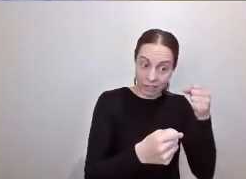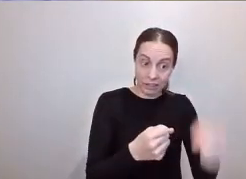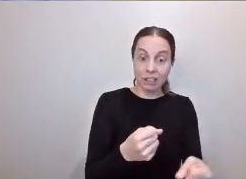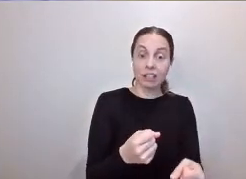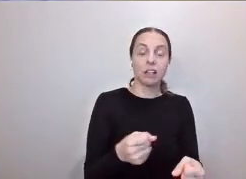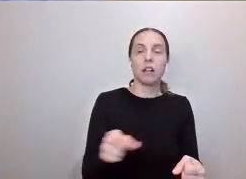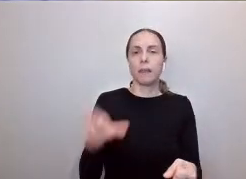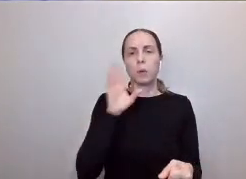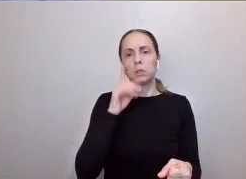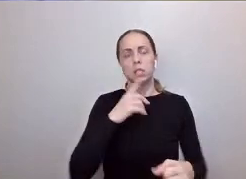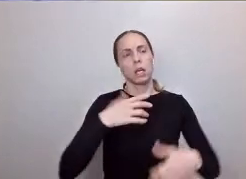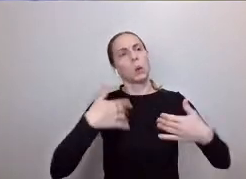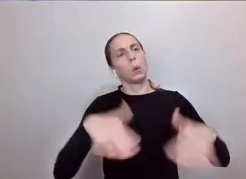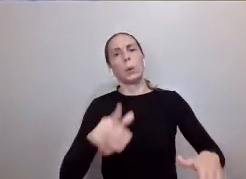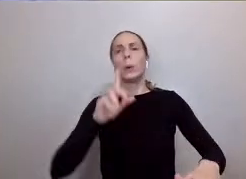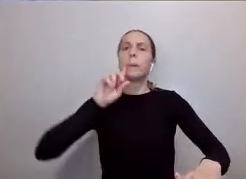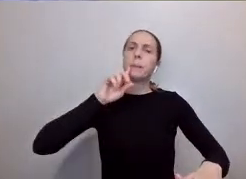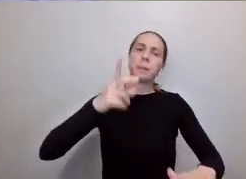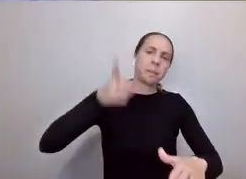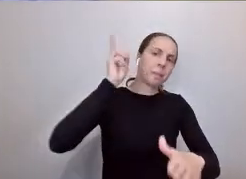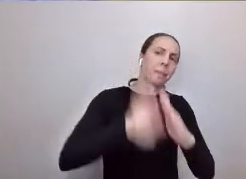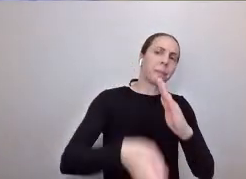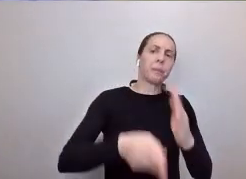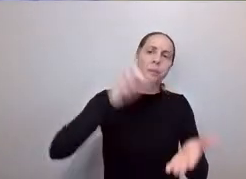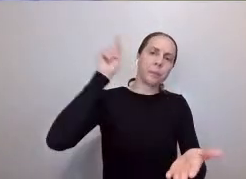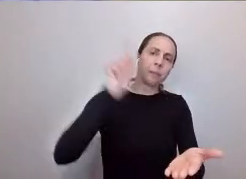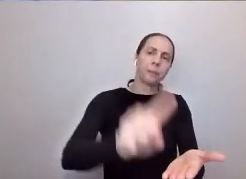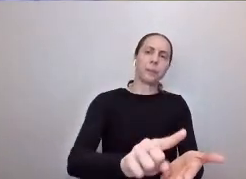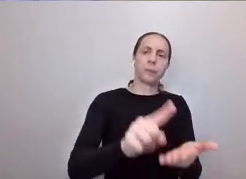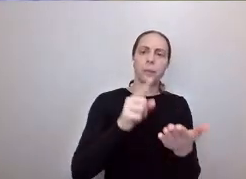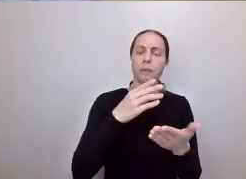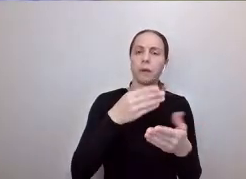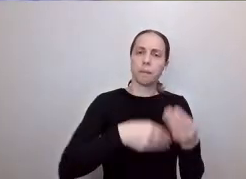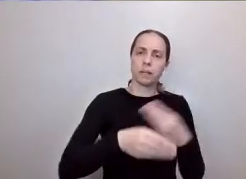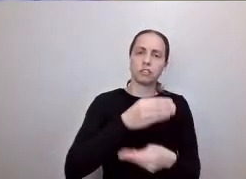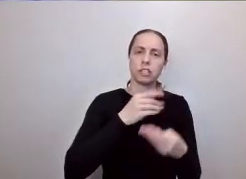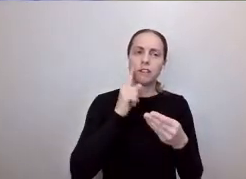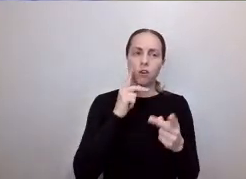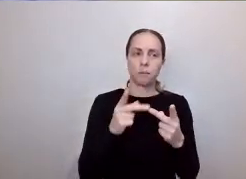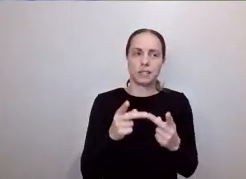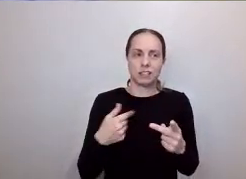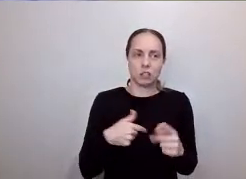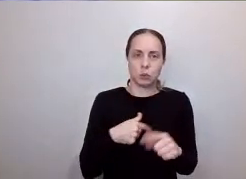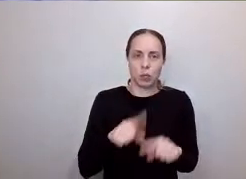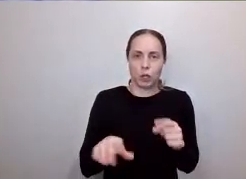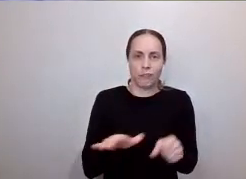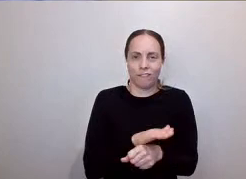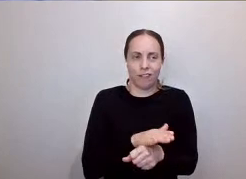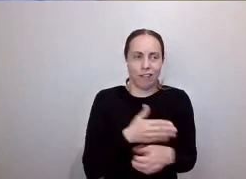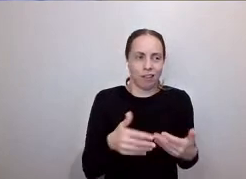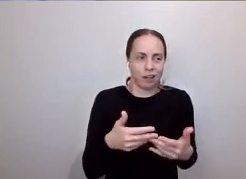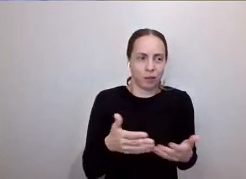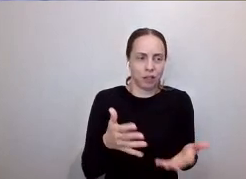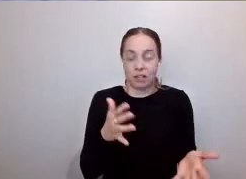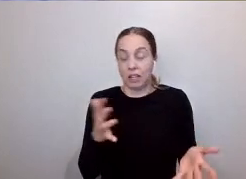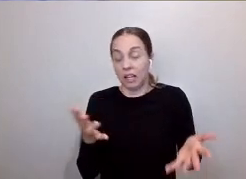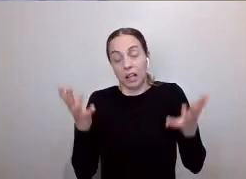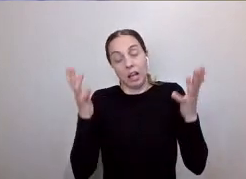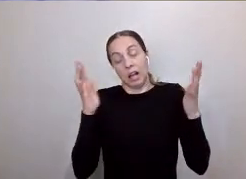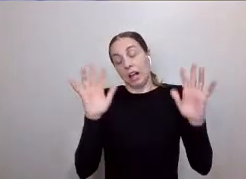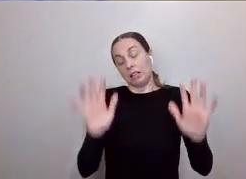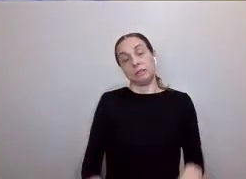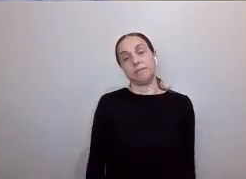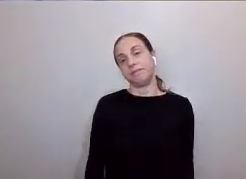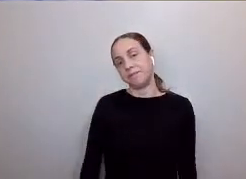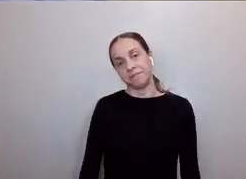the police department budget for positions we could never even fill. So I don't know. This is